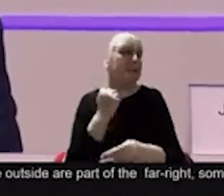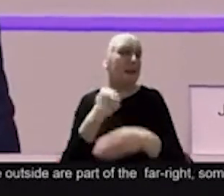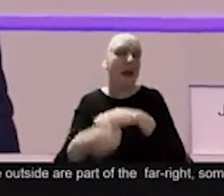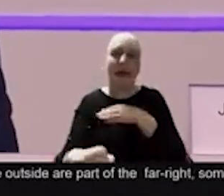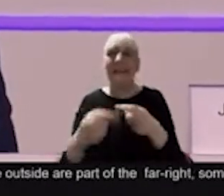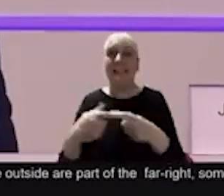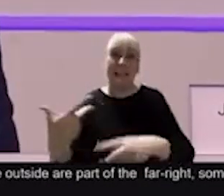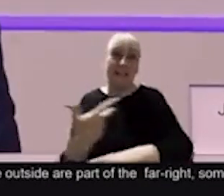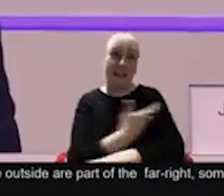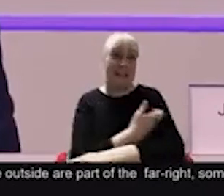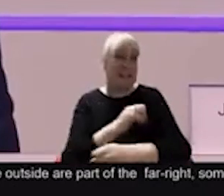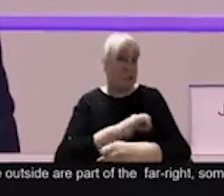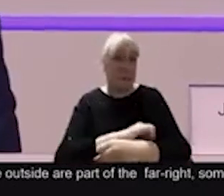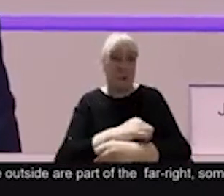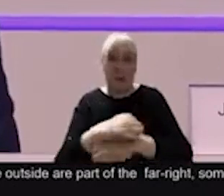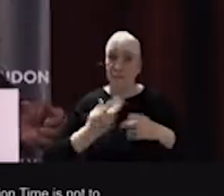And some are Tories.